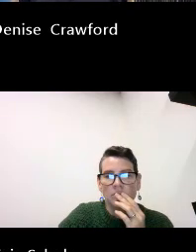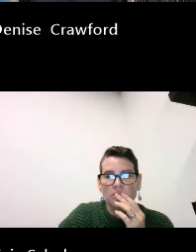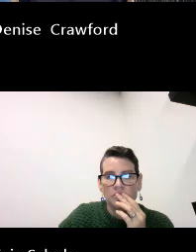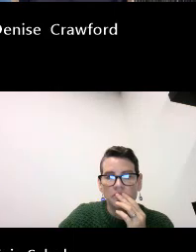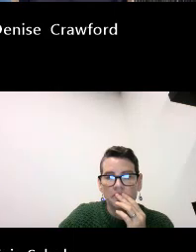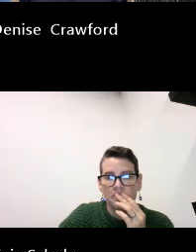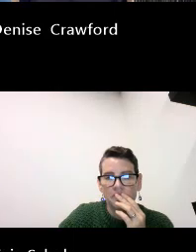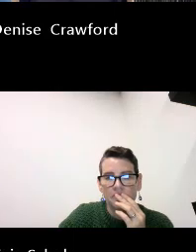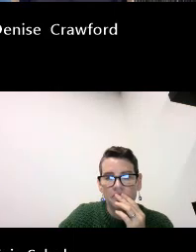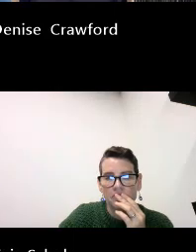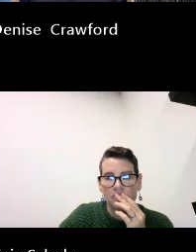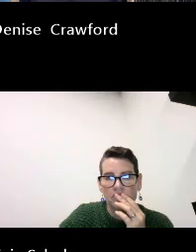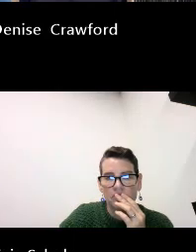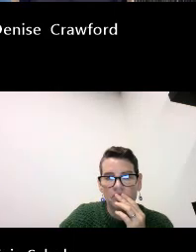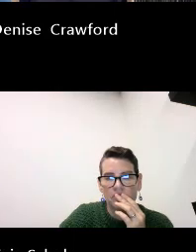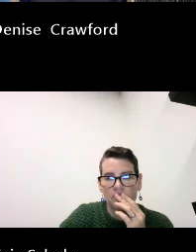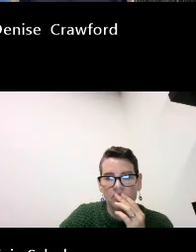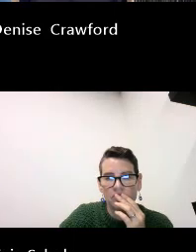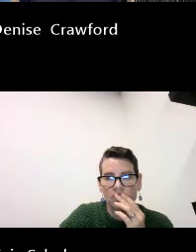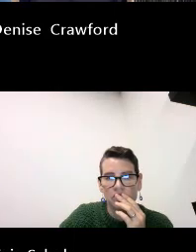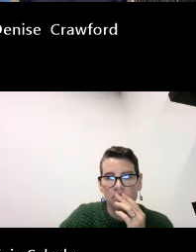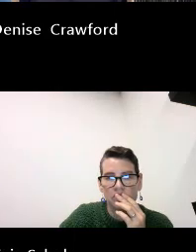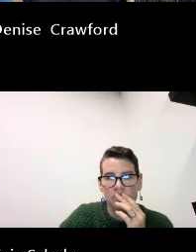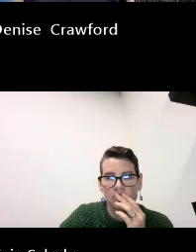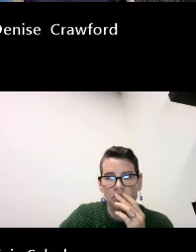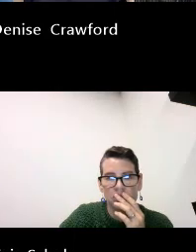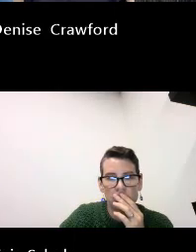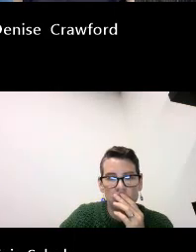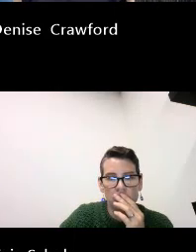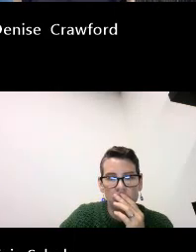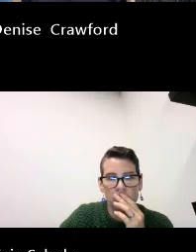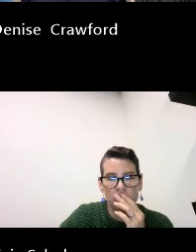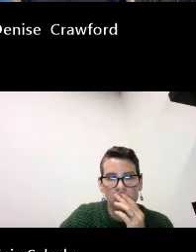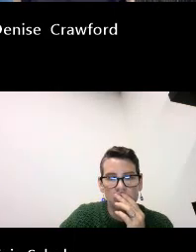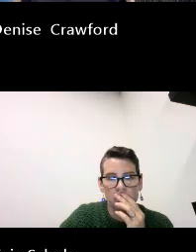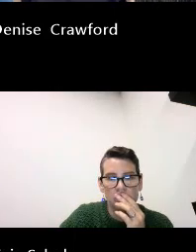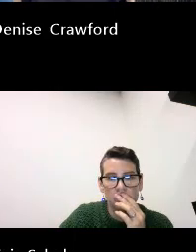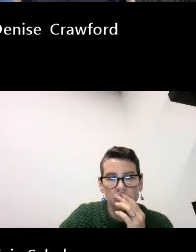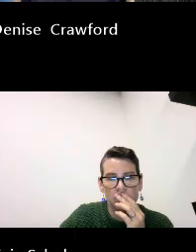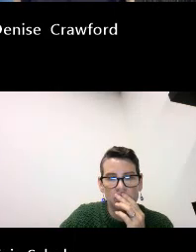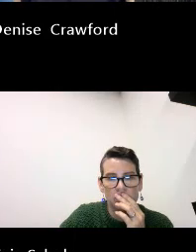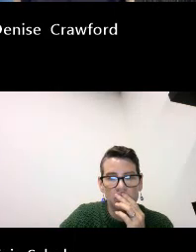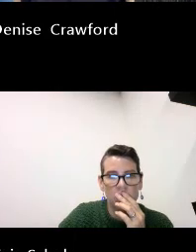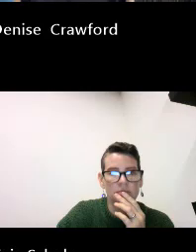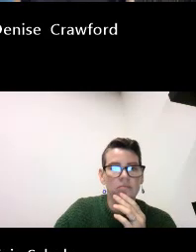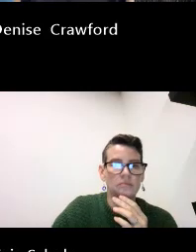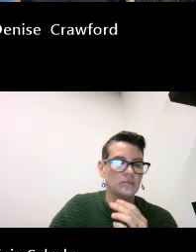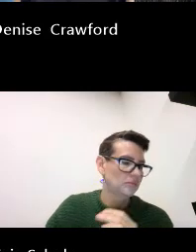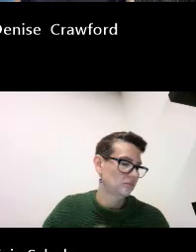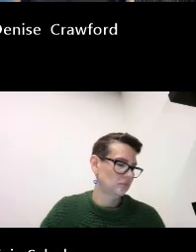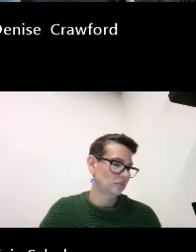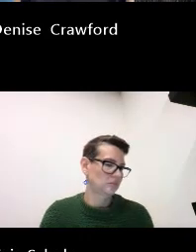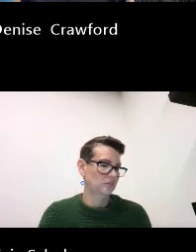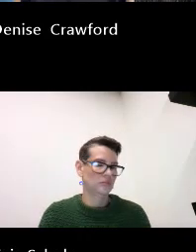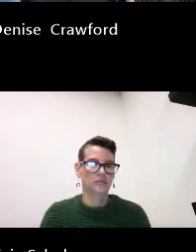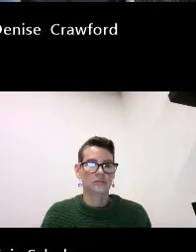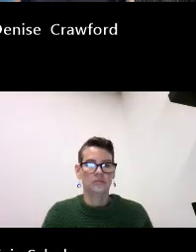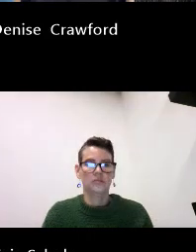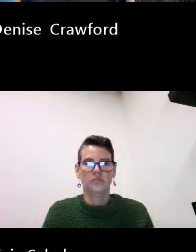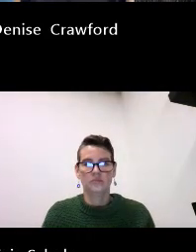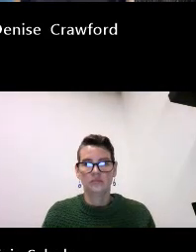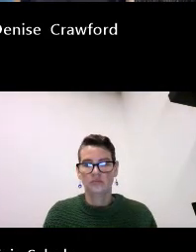overused, and it has become a common error in documentation when being audited.